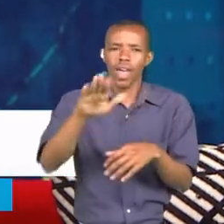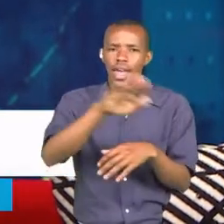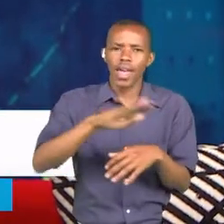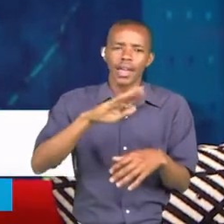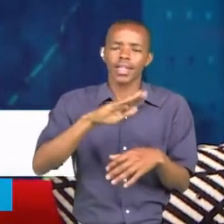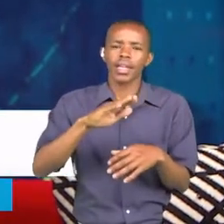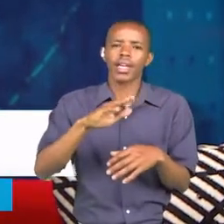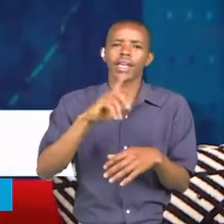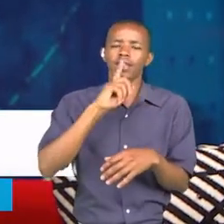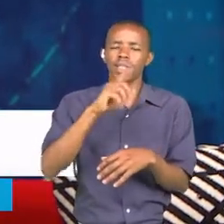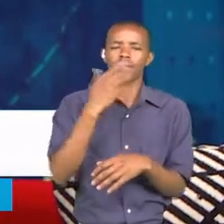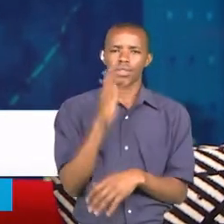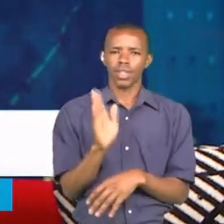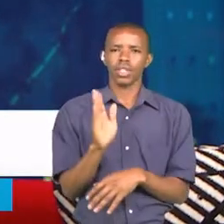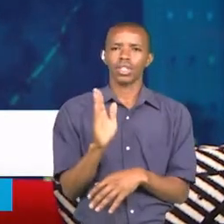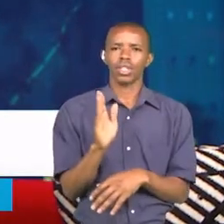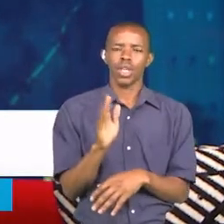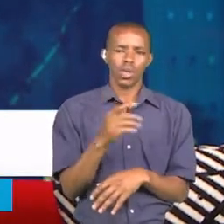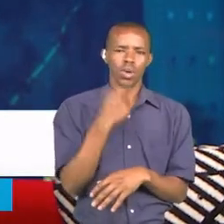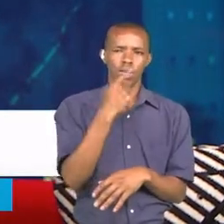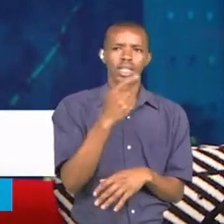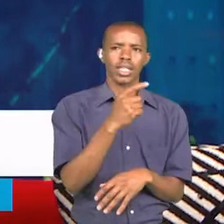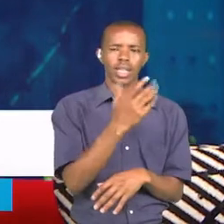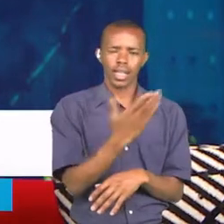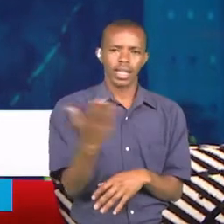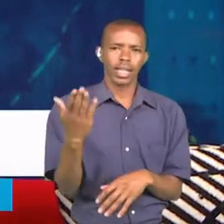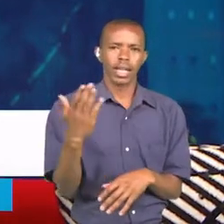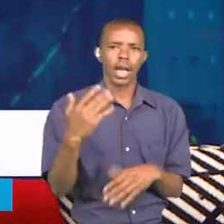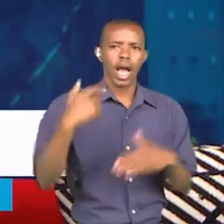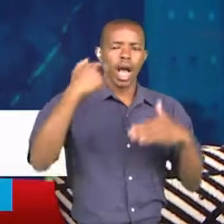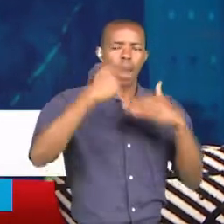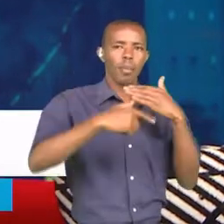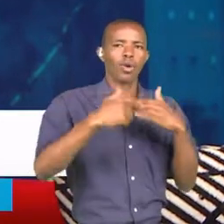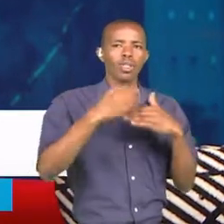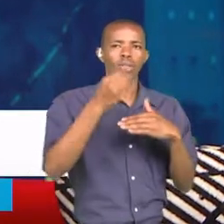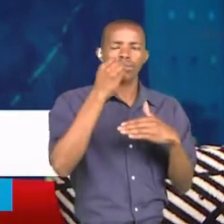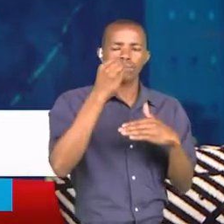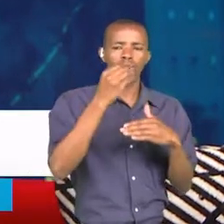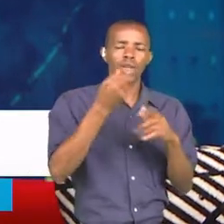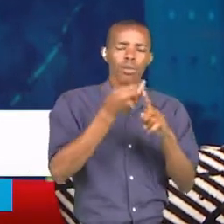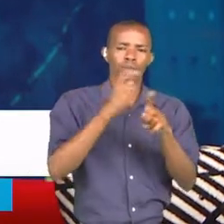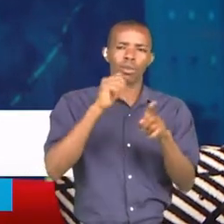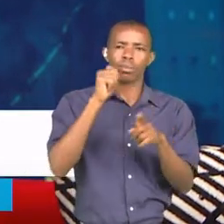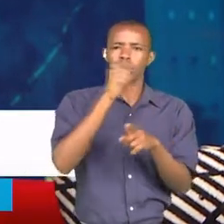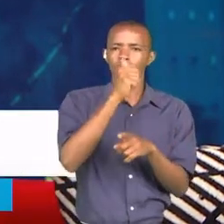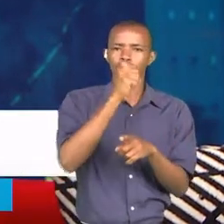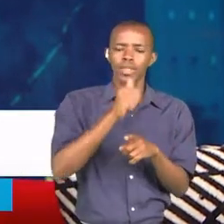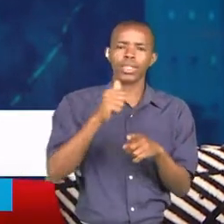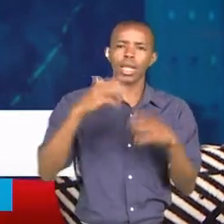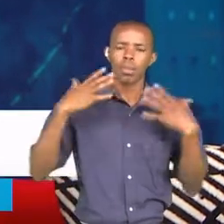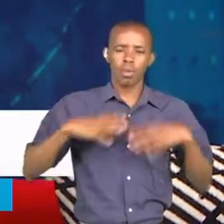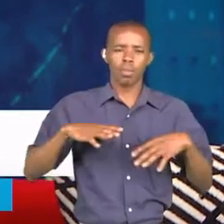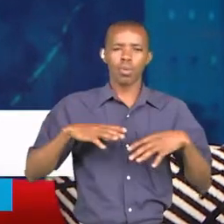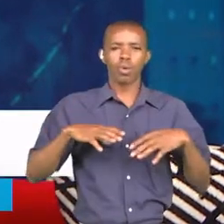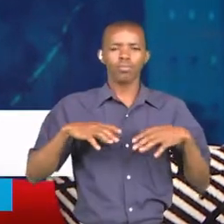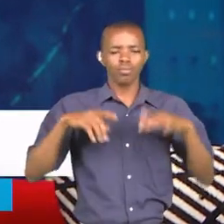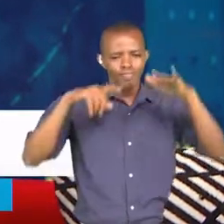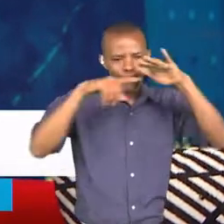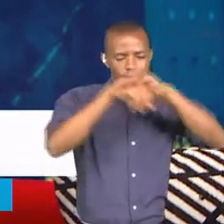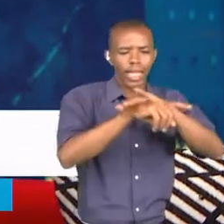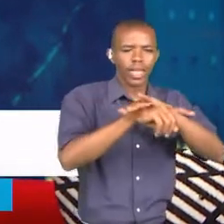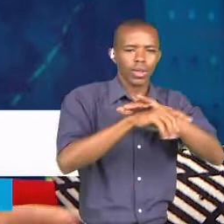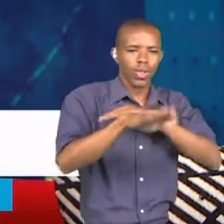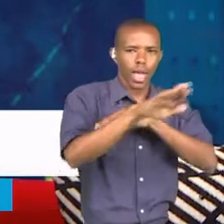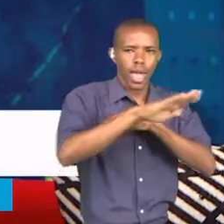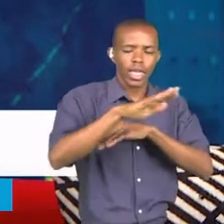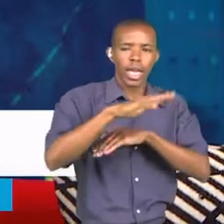actually mentioned. You know, you mentioned something about food from private people getting to the ground, and for me,